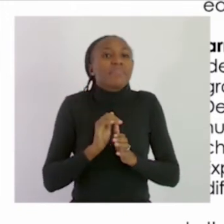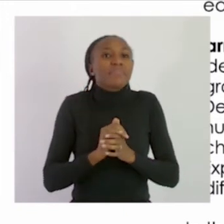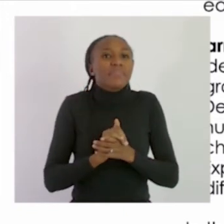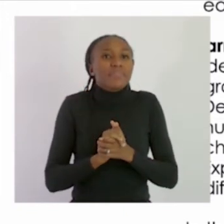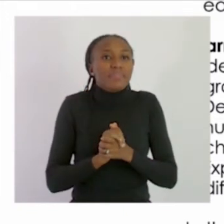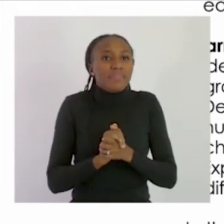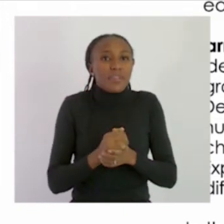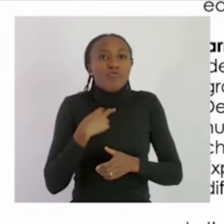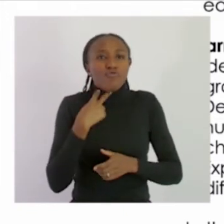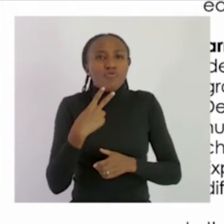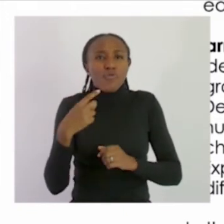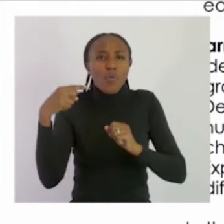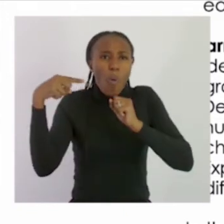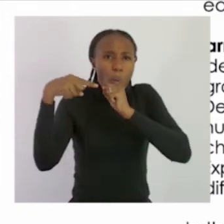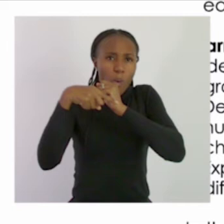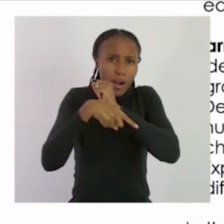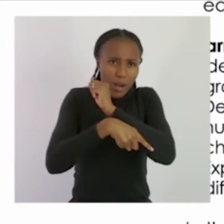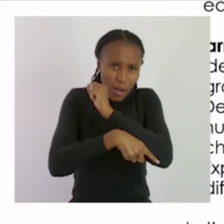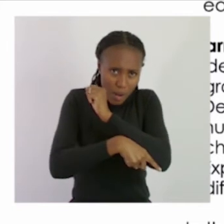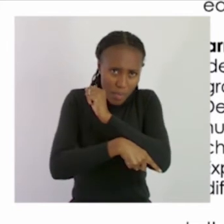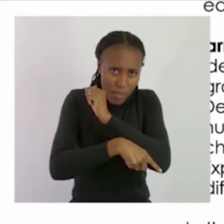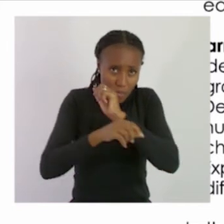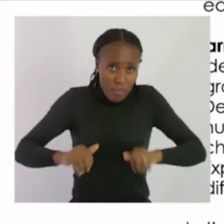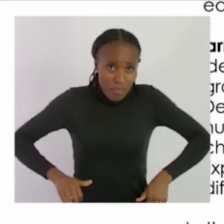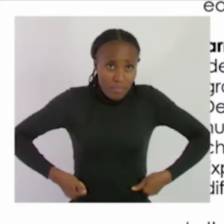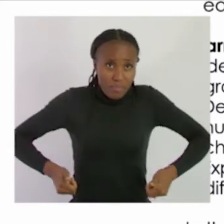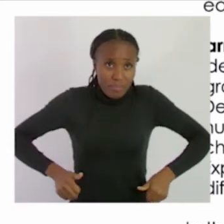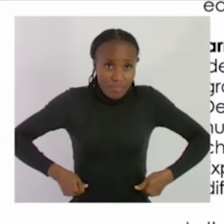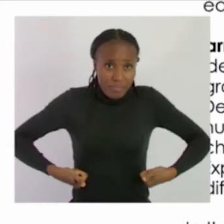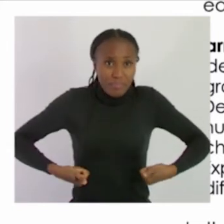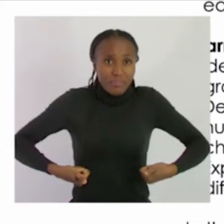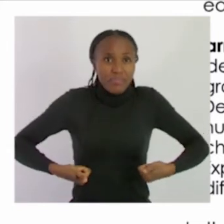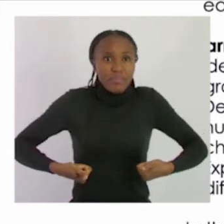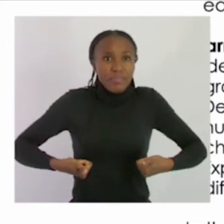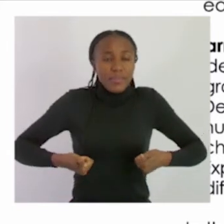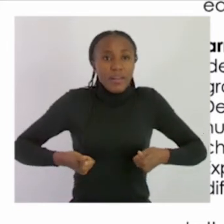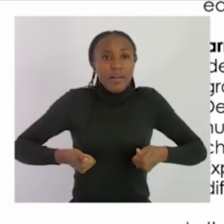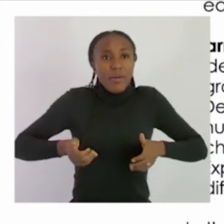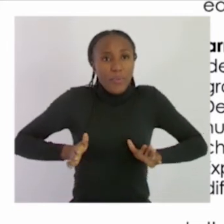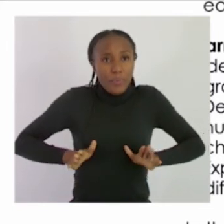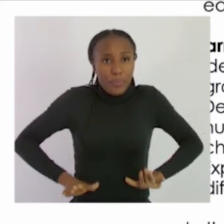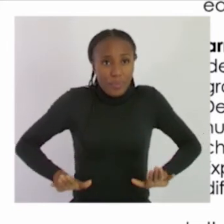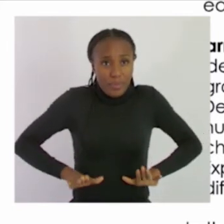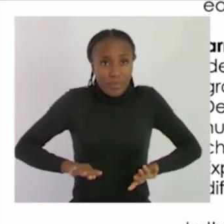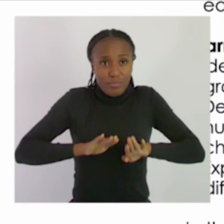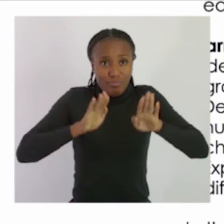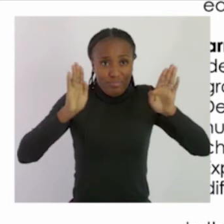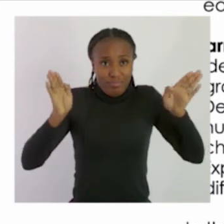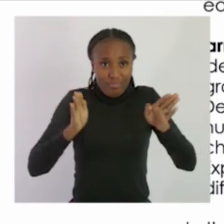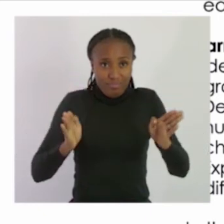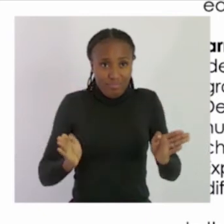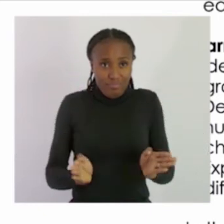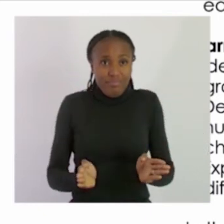boys deepen. It means boys, their voices have to change. Girls' hips widen. So the sizes of the